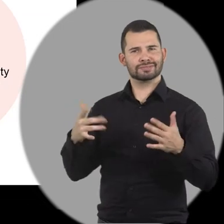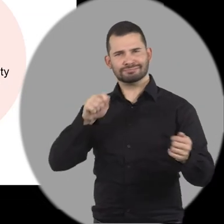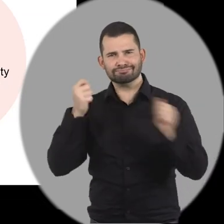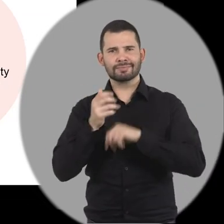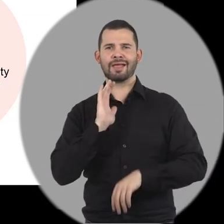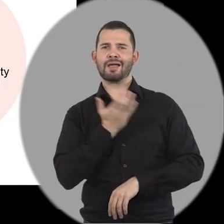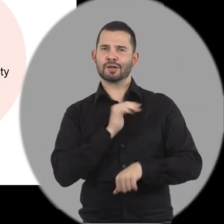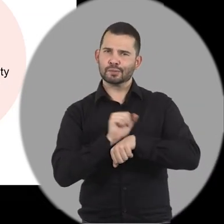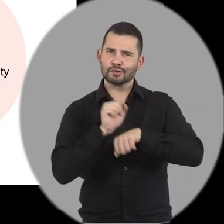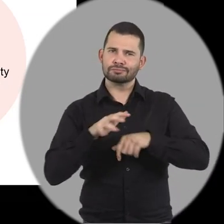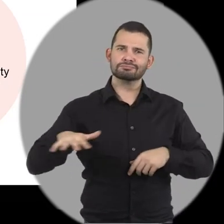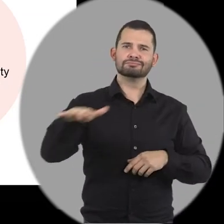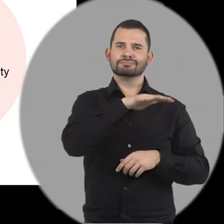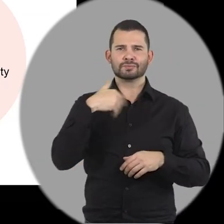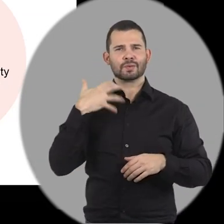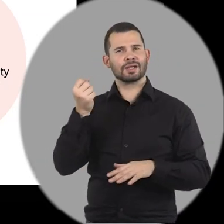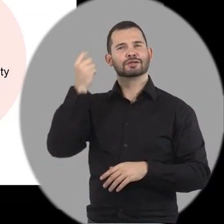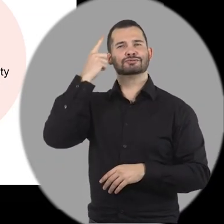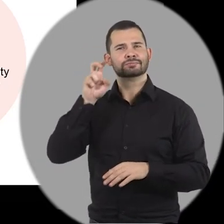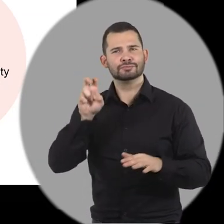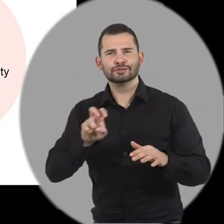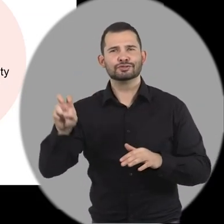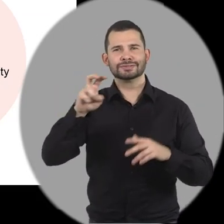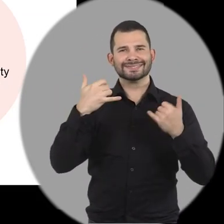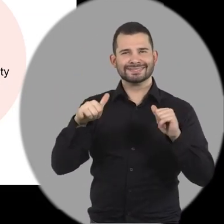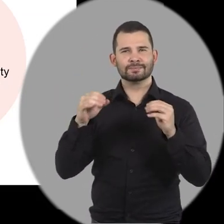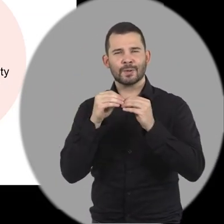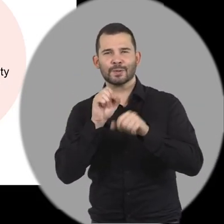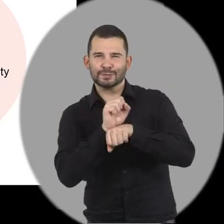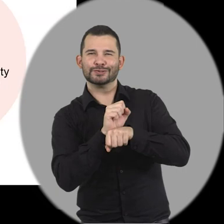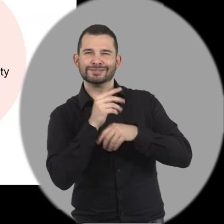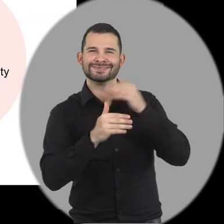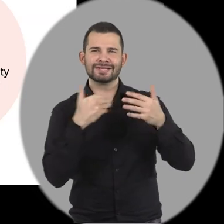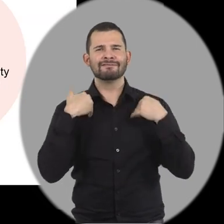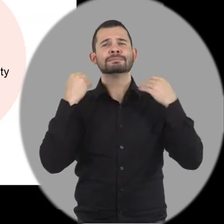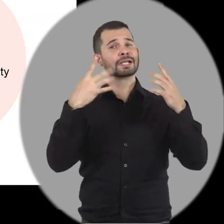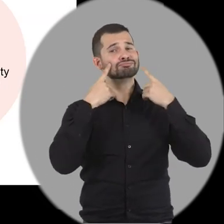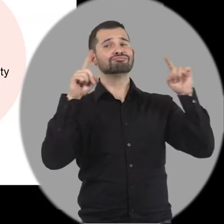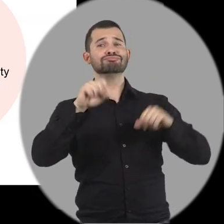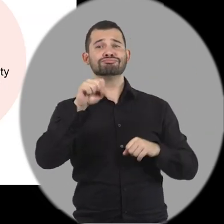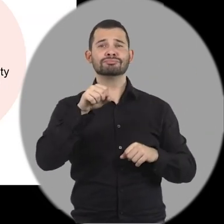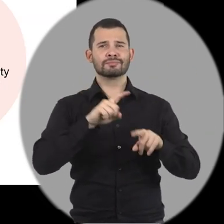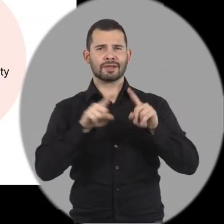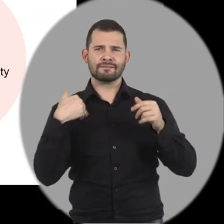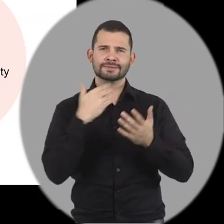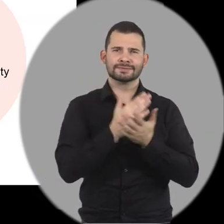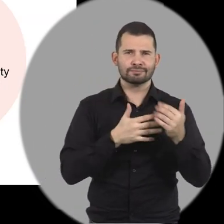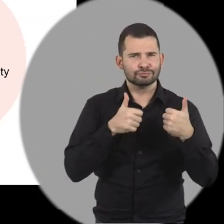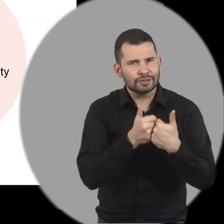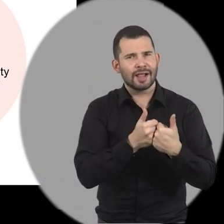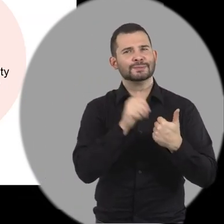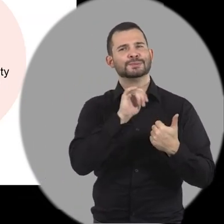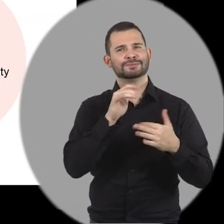our workforce. We understand this is a journey, and while we have realized many successes, we've also faced challenges and